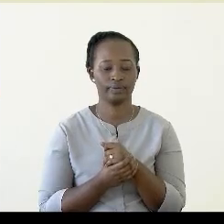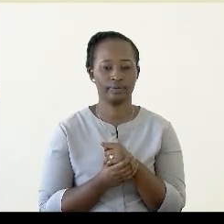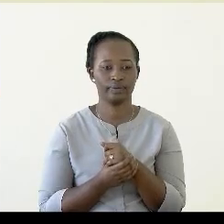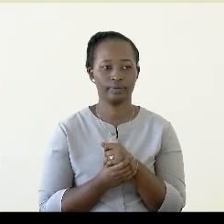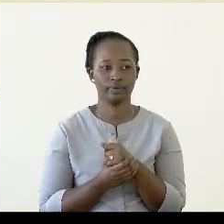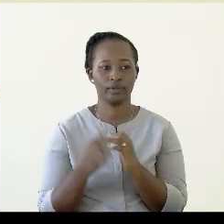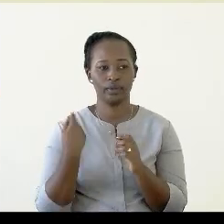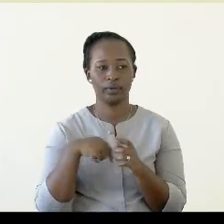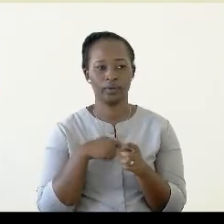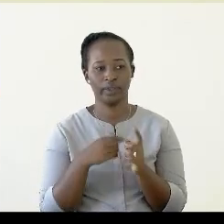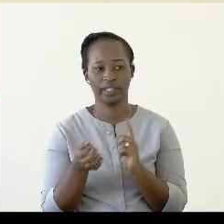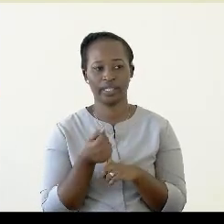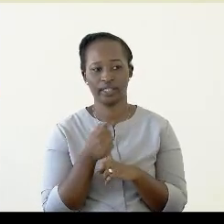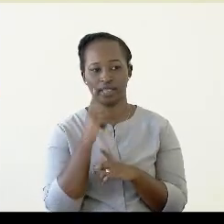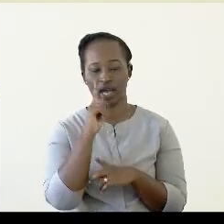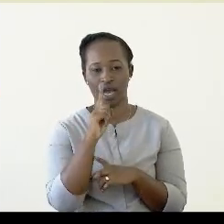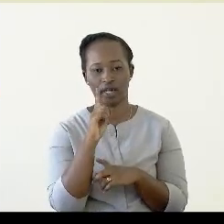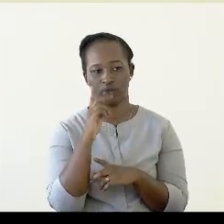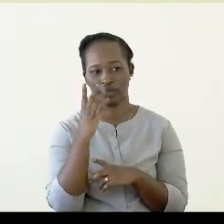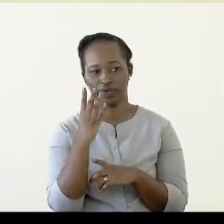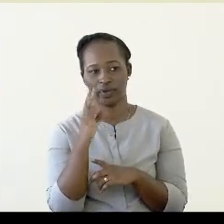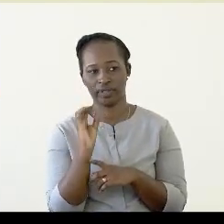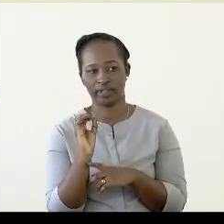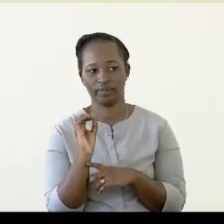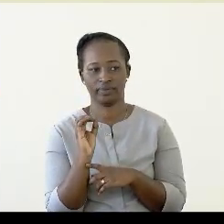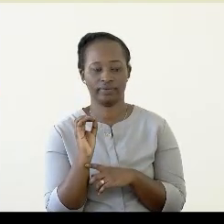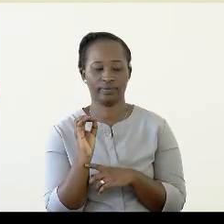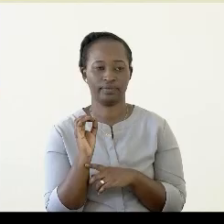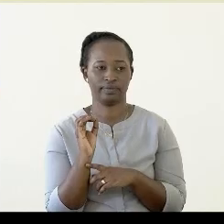We get 140.